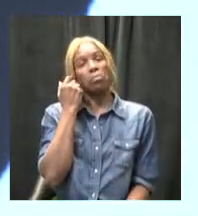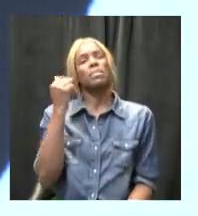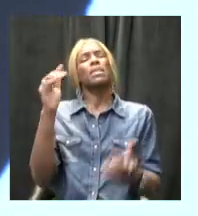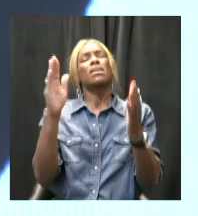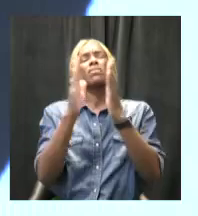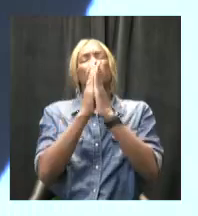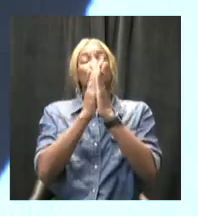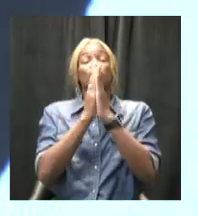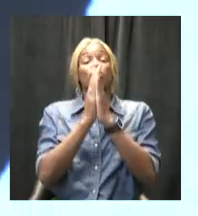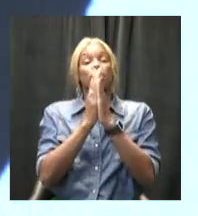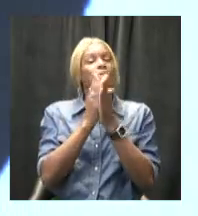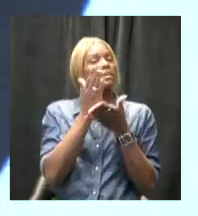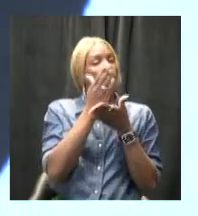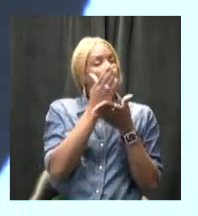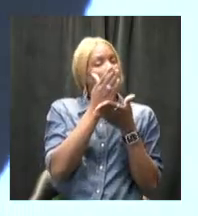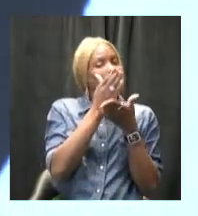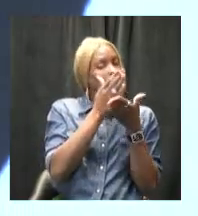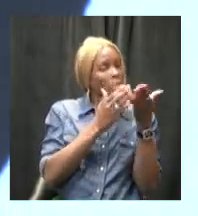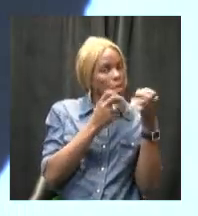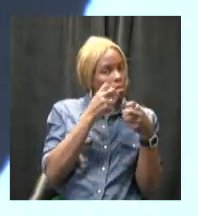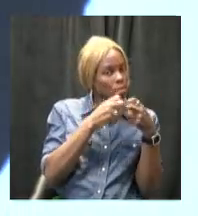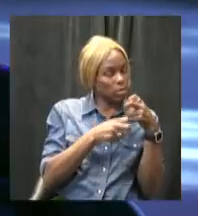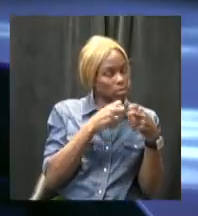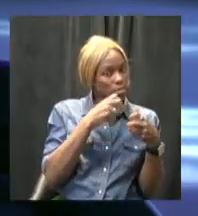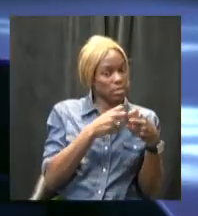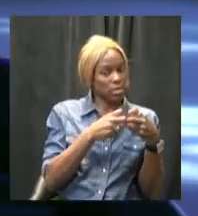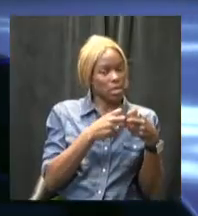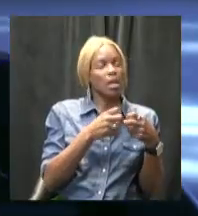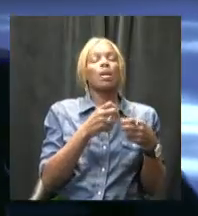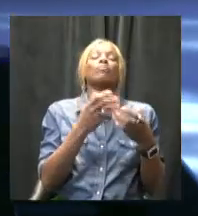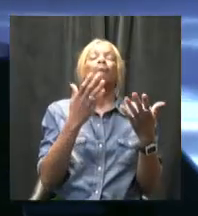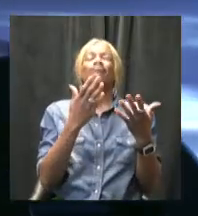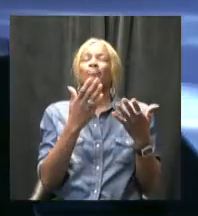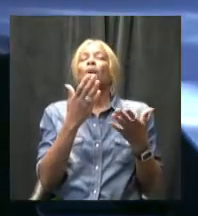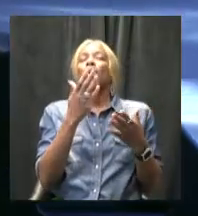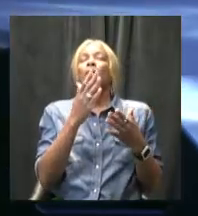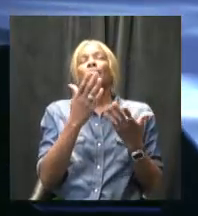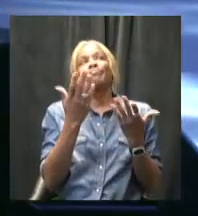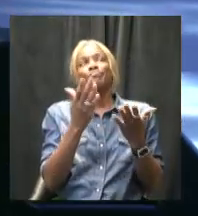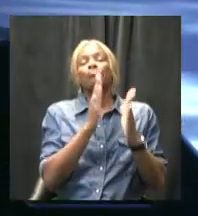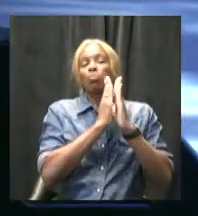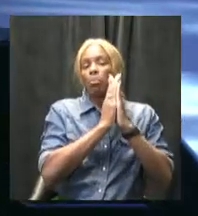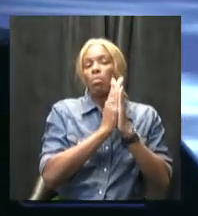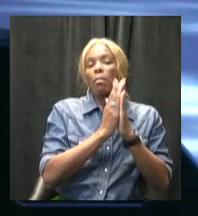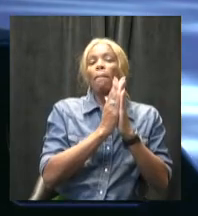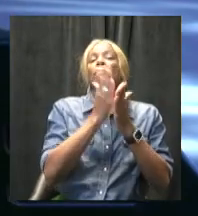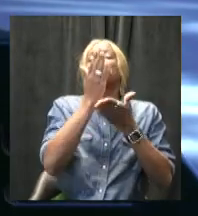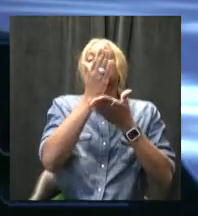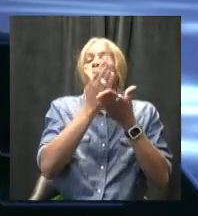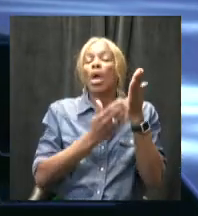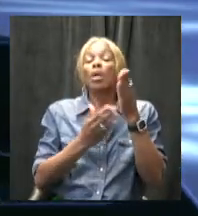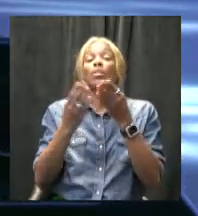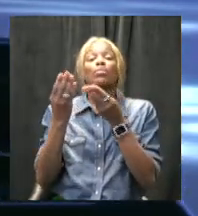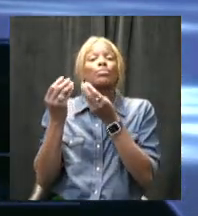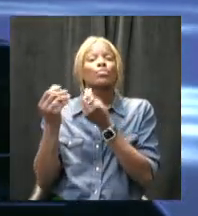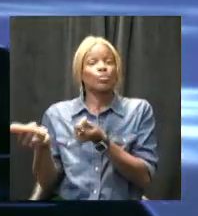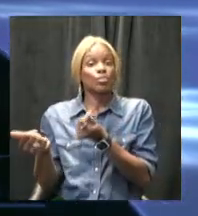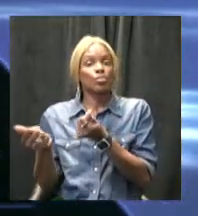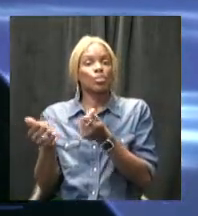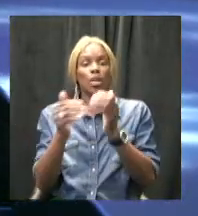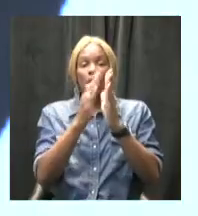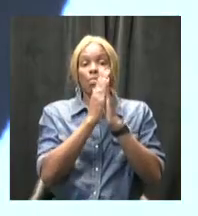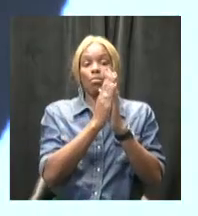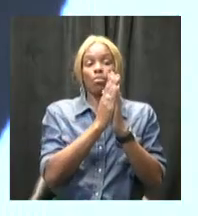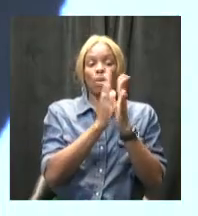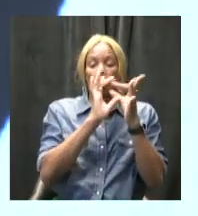Prayer is only part of the problem, part of the solution, because faith without works is